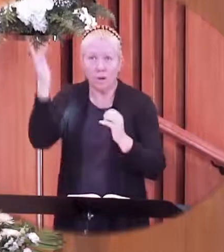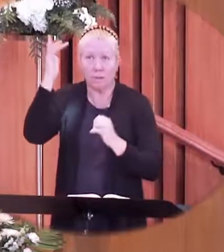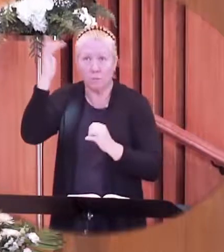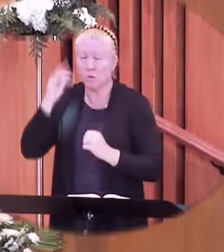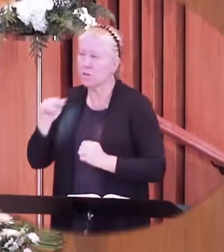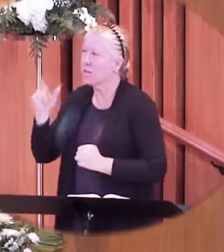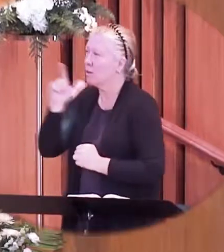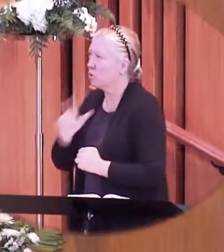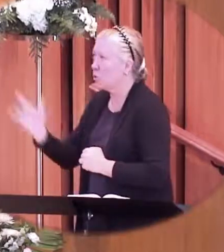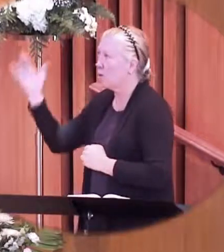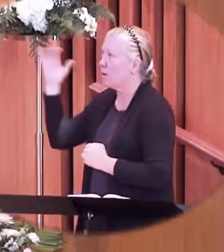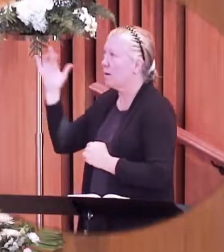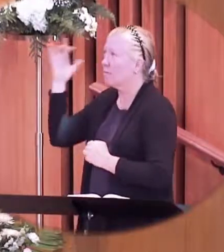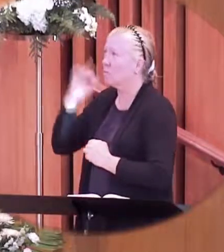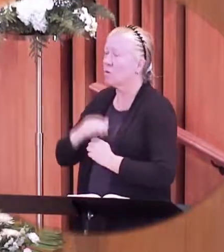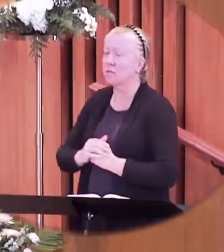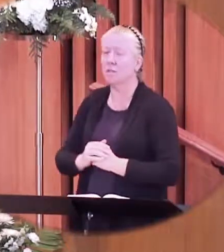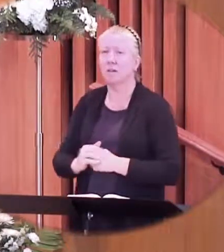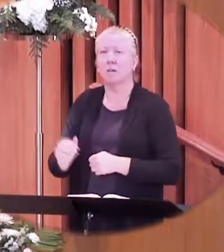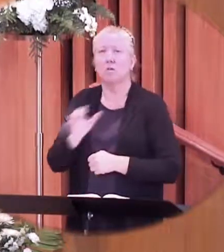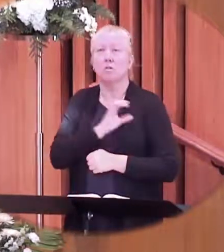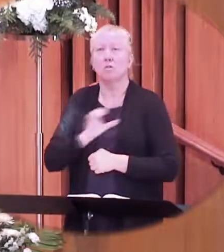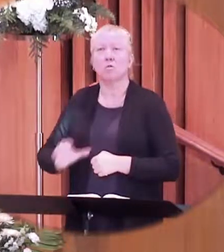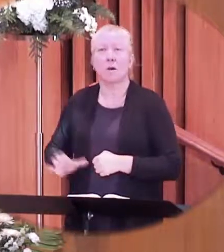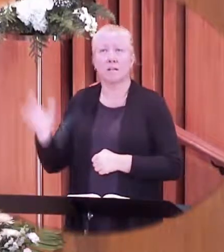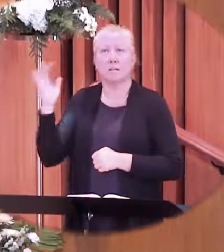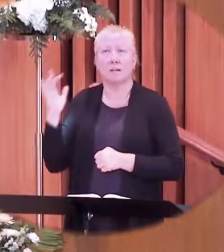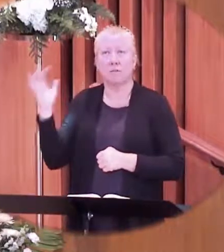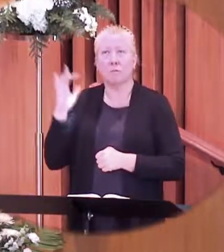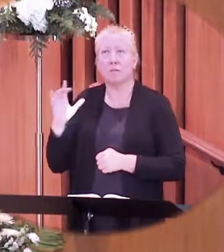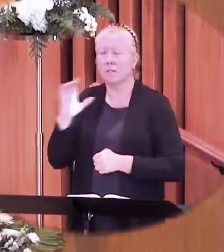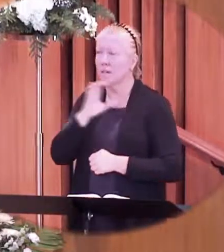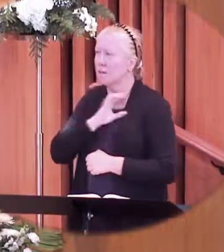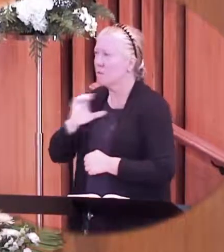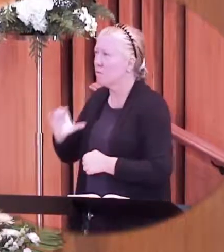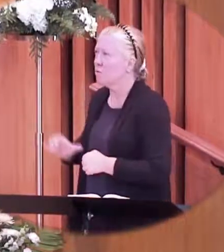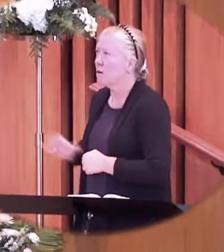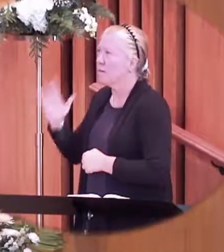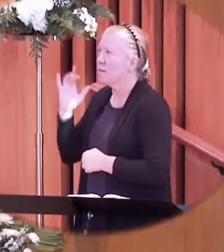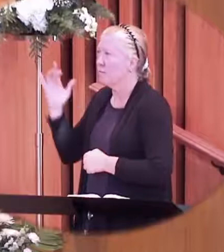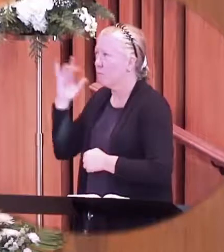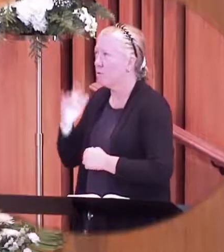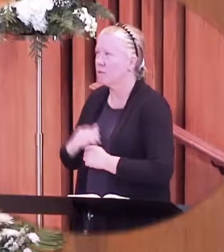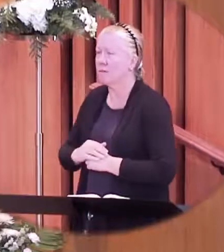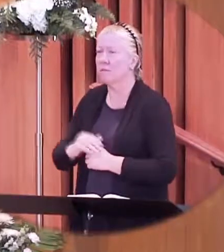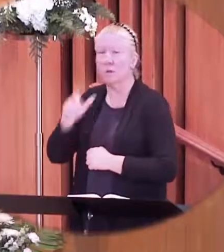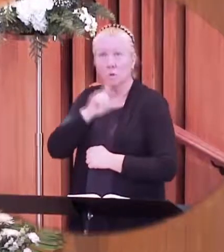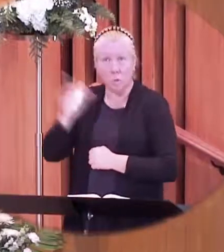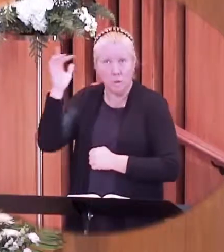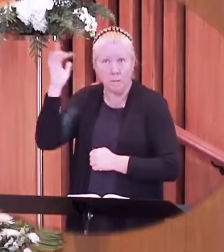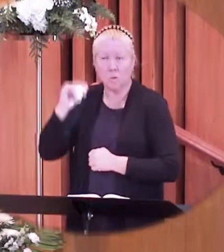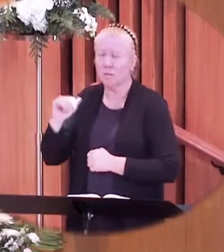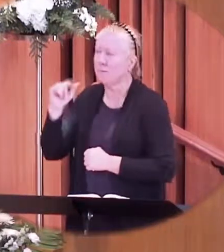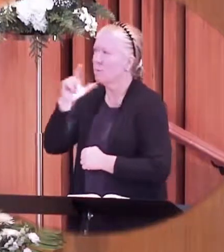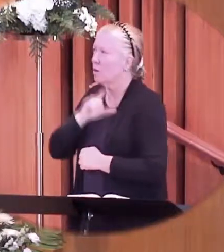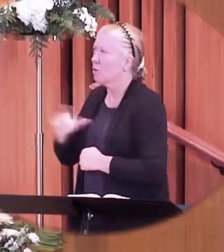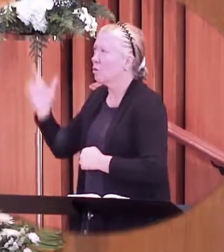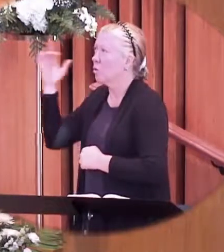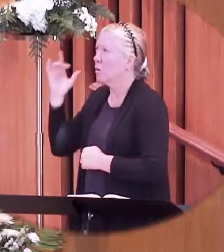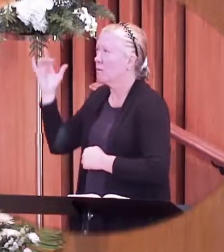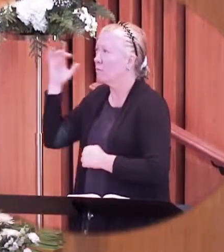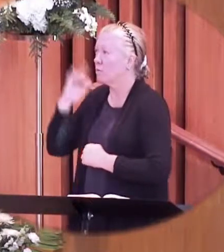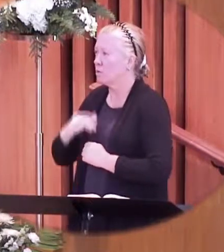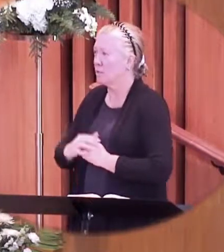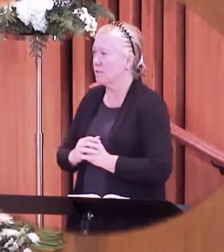mercy. Lord, have mercy. Christ, have mercy. Christ, have mercy. Lord, have mercy. Lord, have